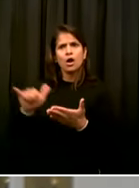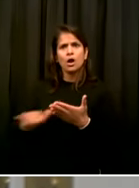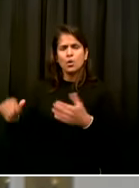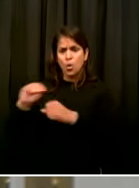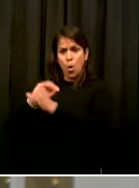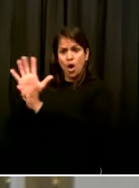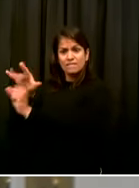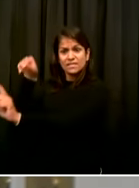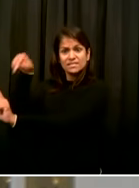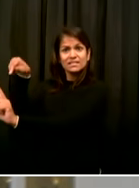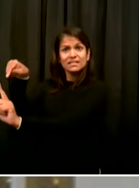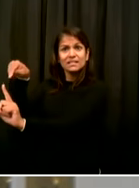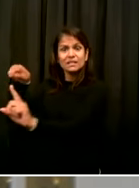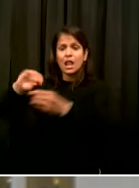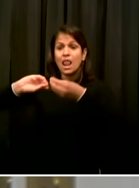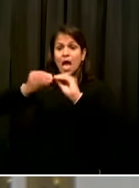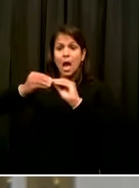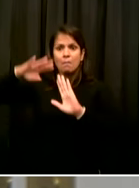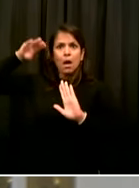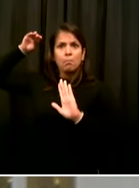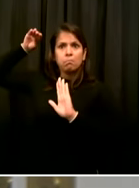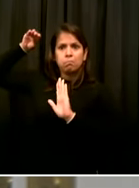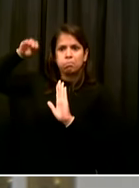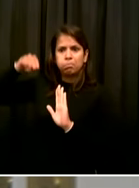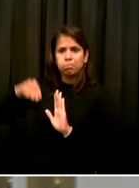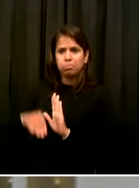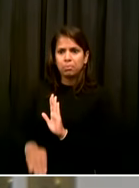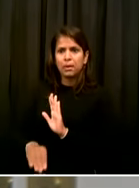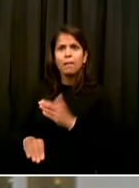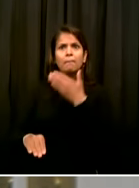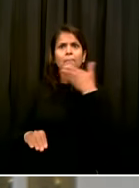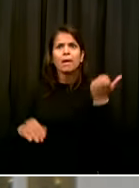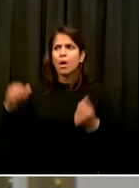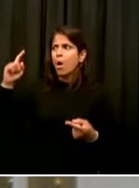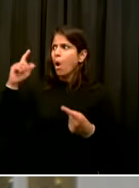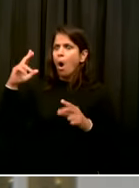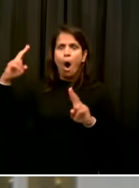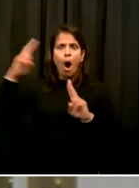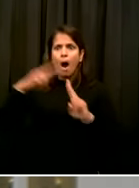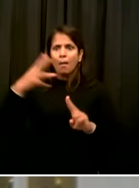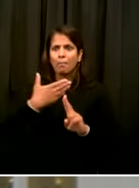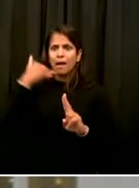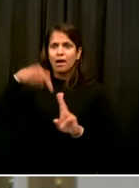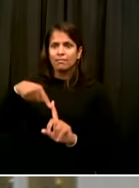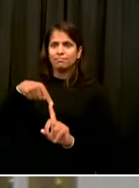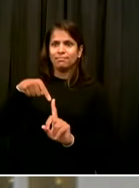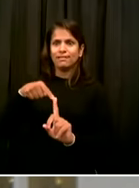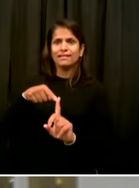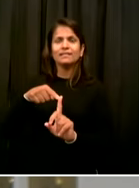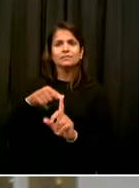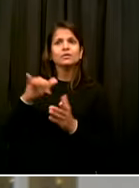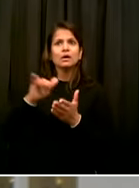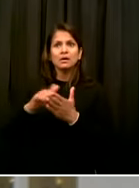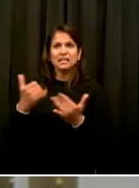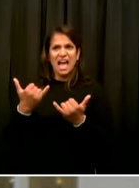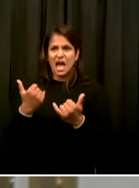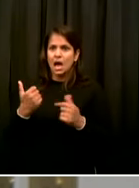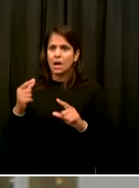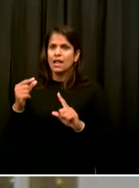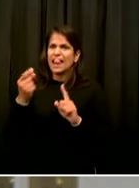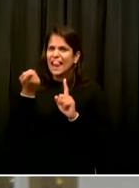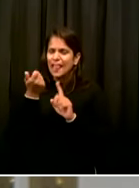city, and we must continue to do our part to keep each other safe. For New Yorkers, I offer simple